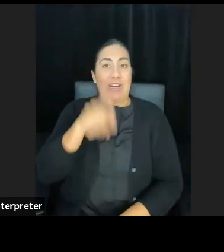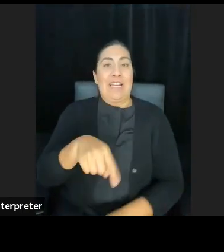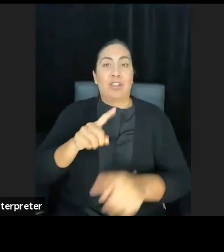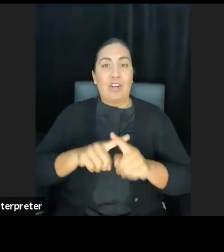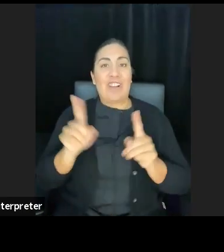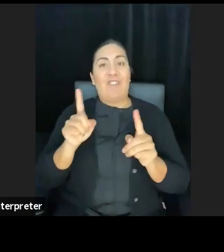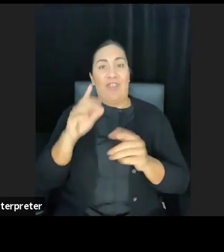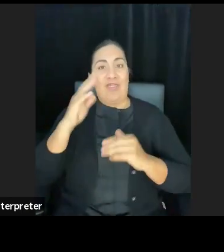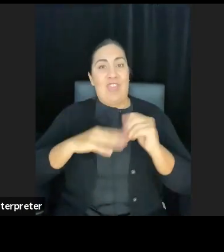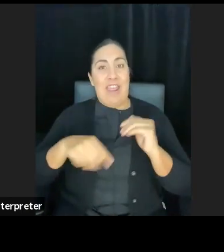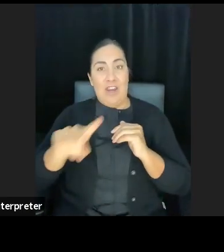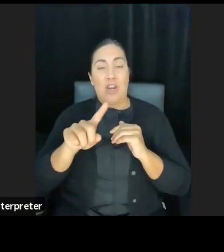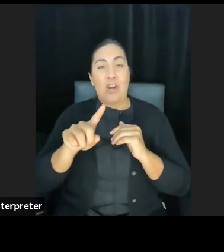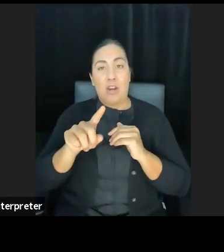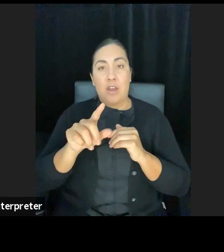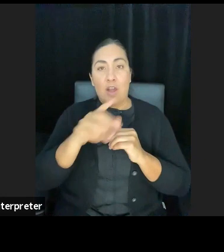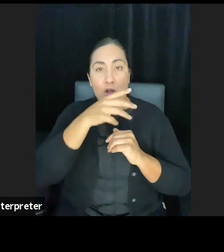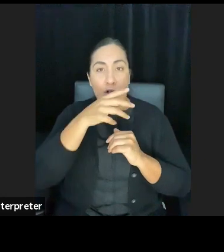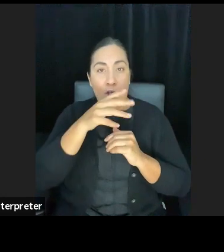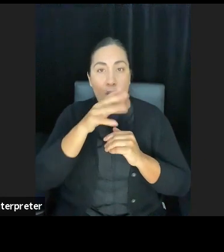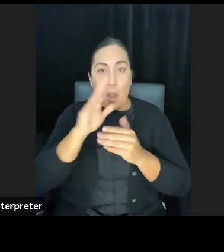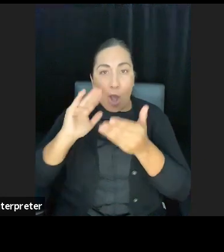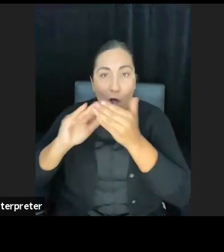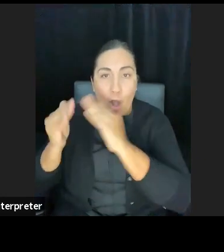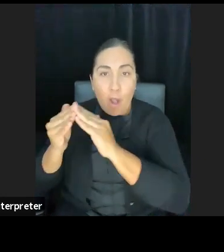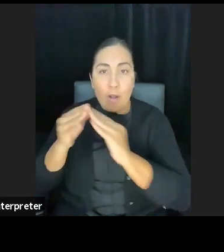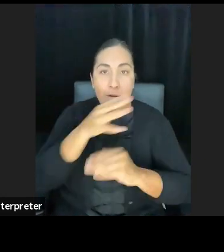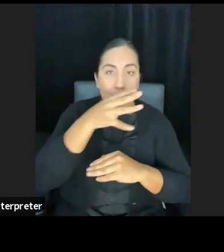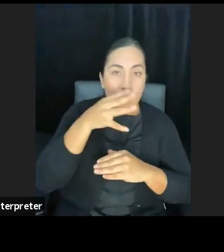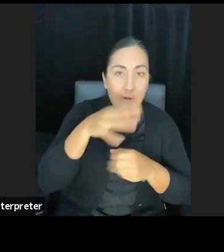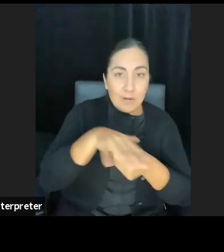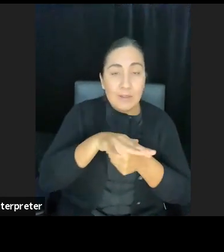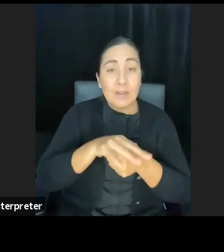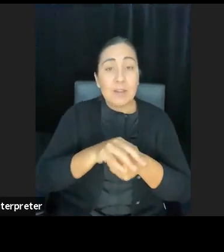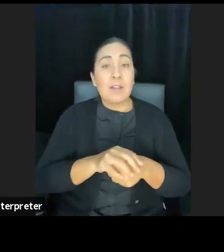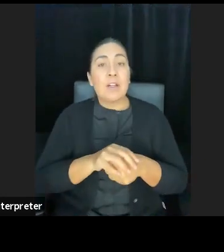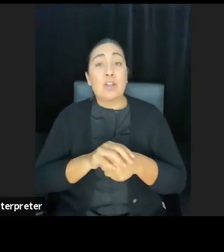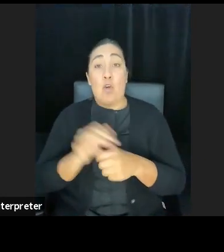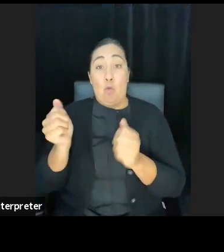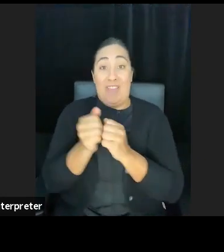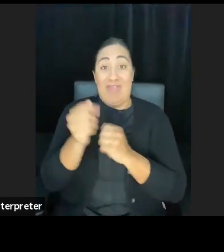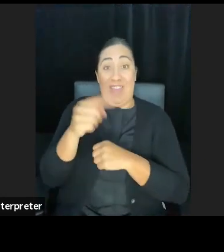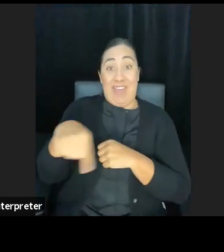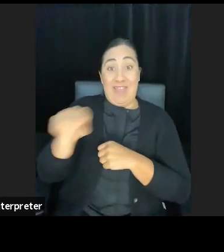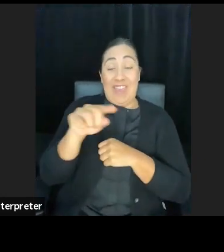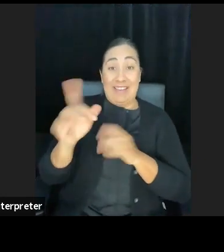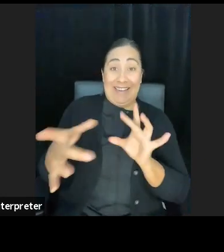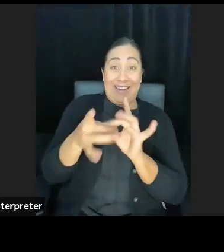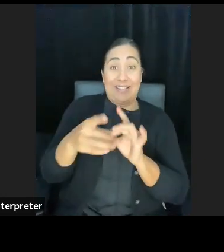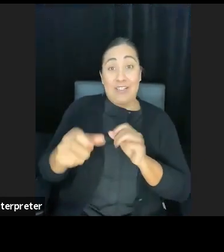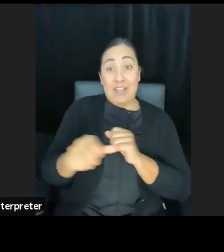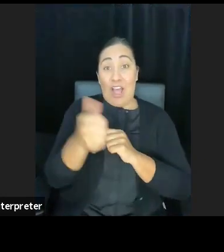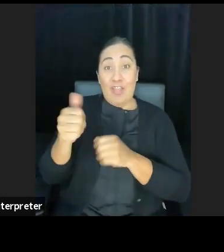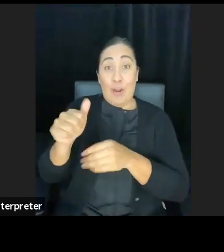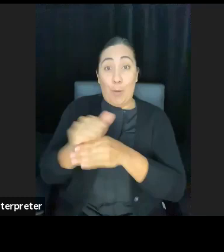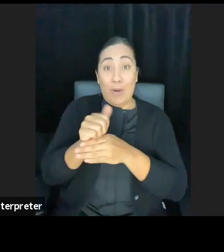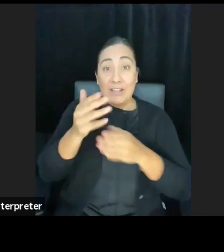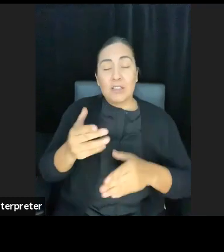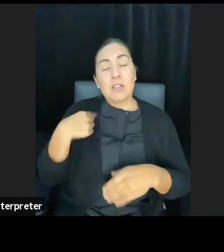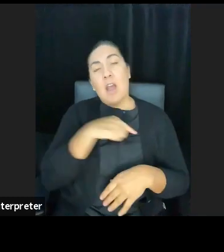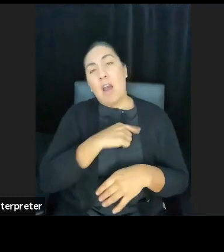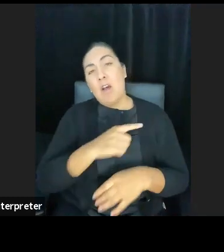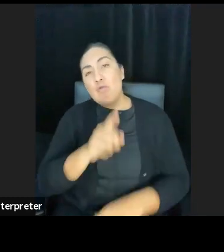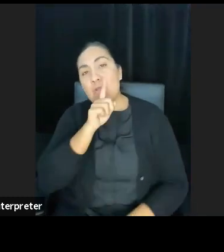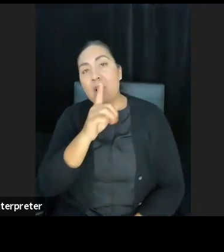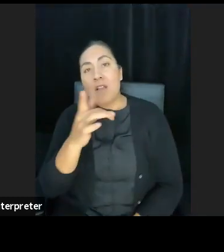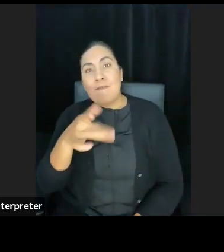it's in these moments of connection with other rural practitioners that I'm really finding hope during this time. It's been incredibly inspiring to see